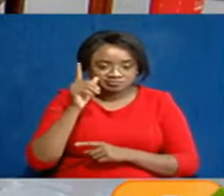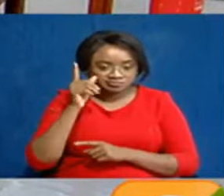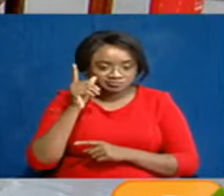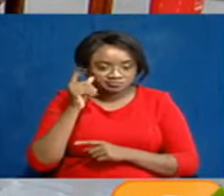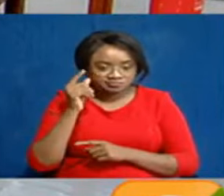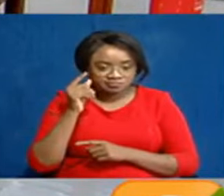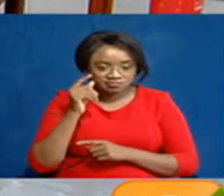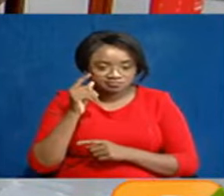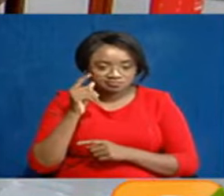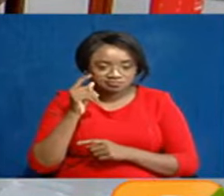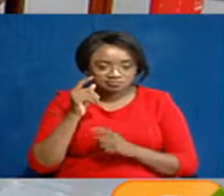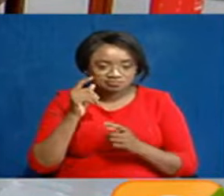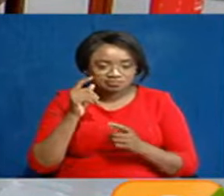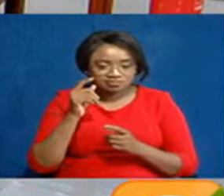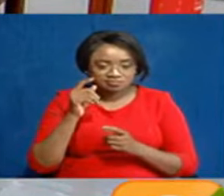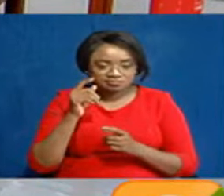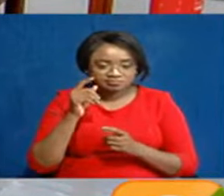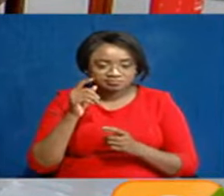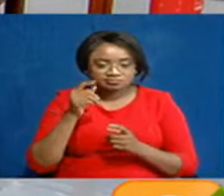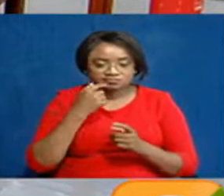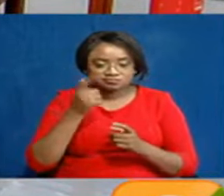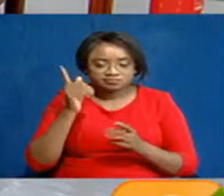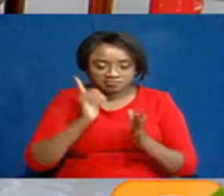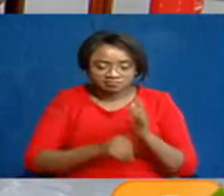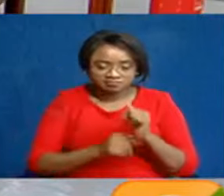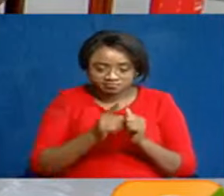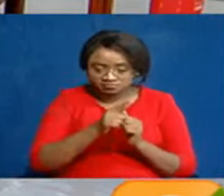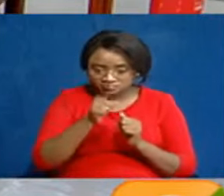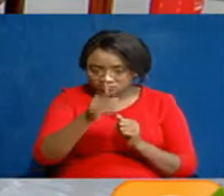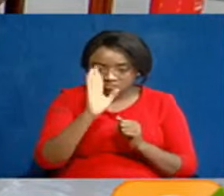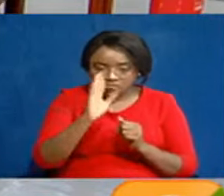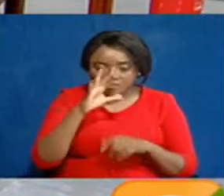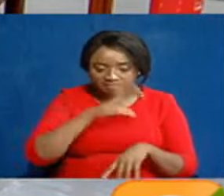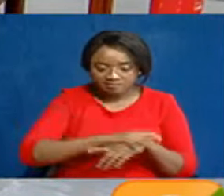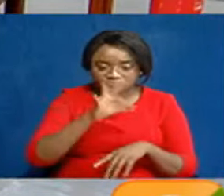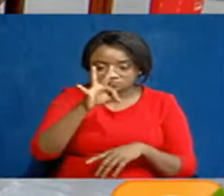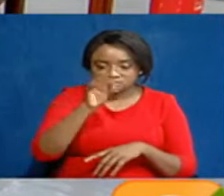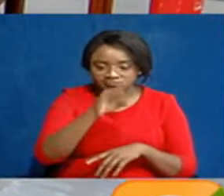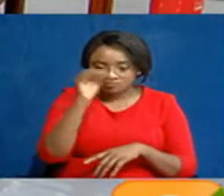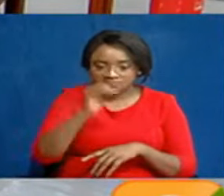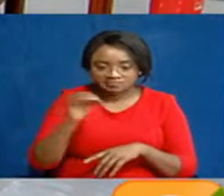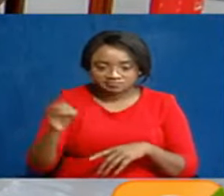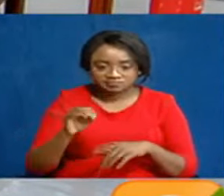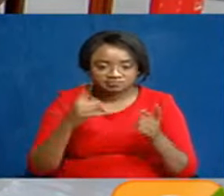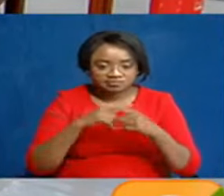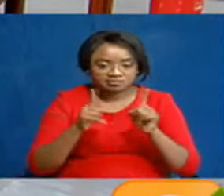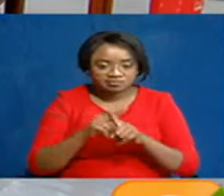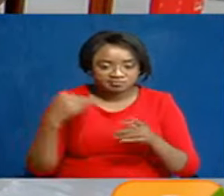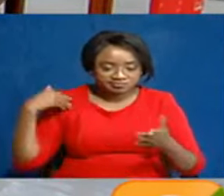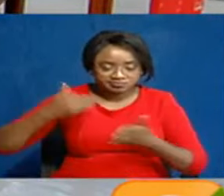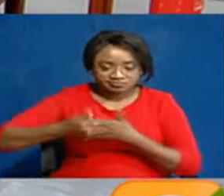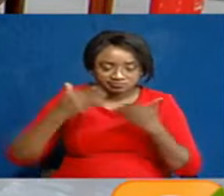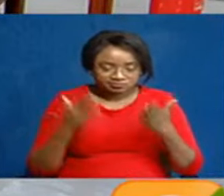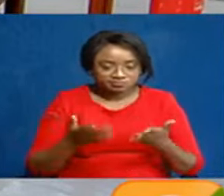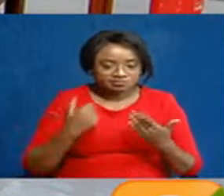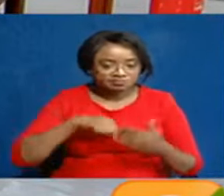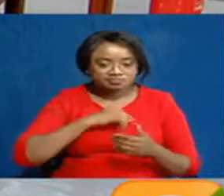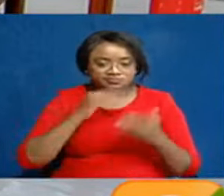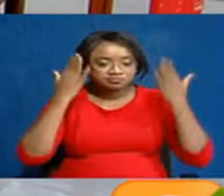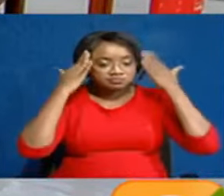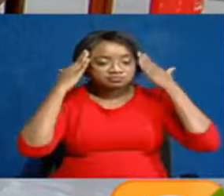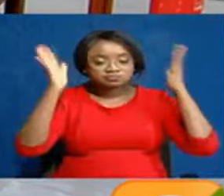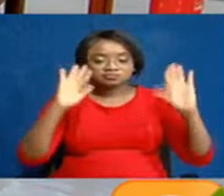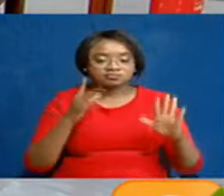you will get 30%. And that 30%, we don't know how it defines itself eventually when we